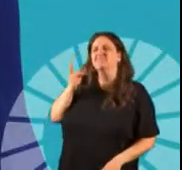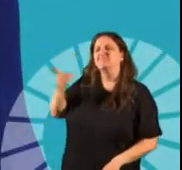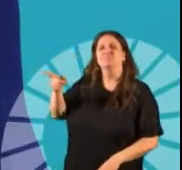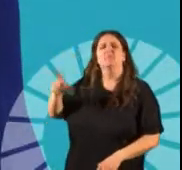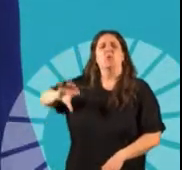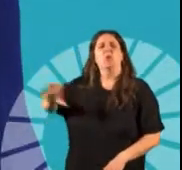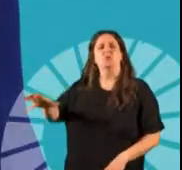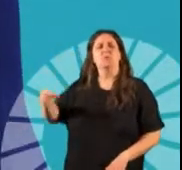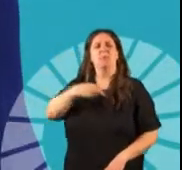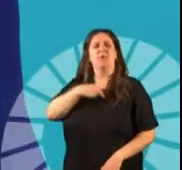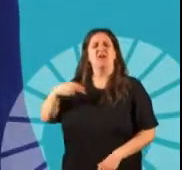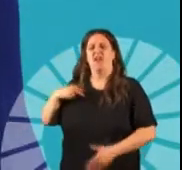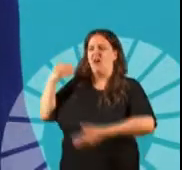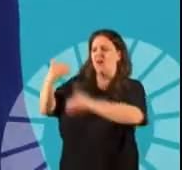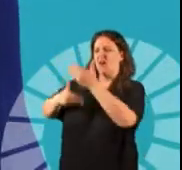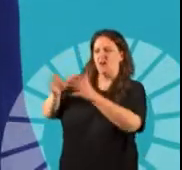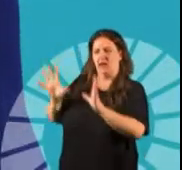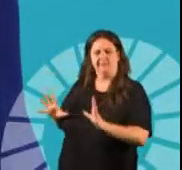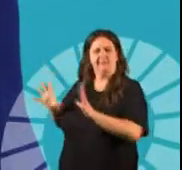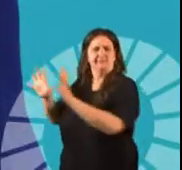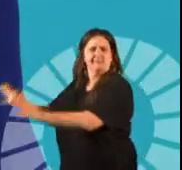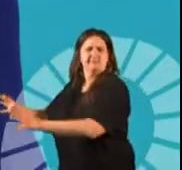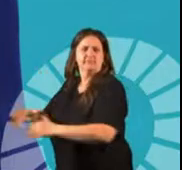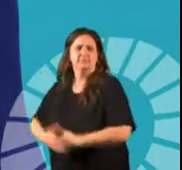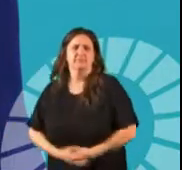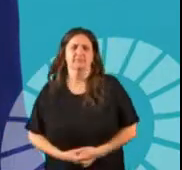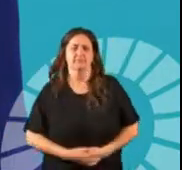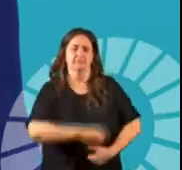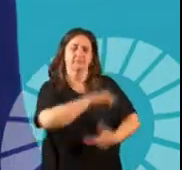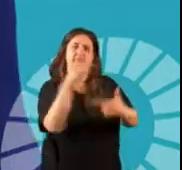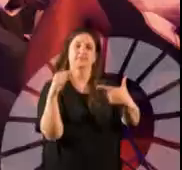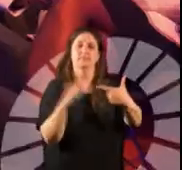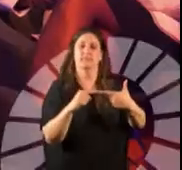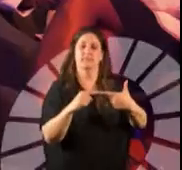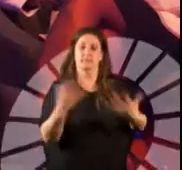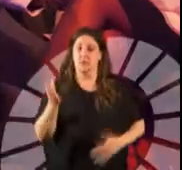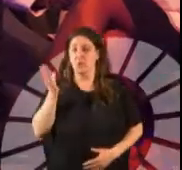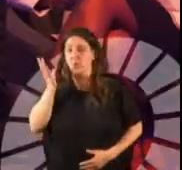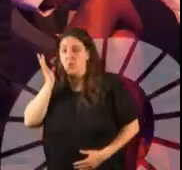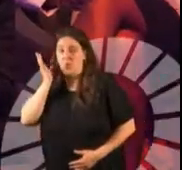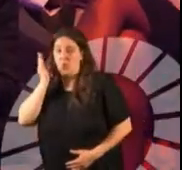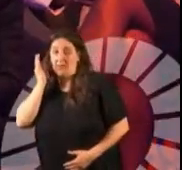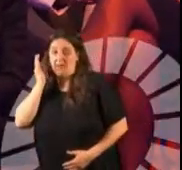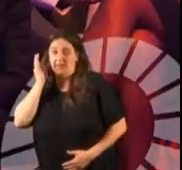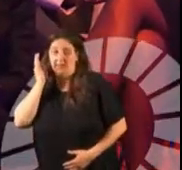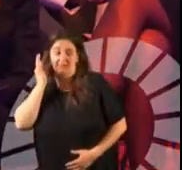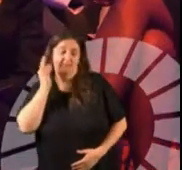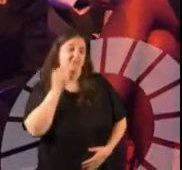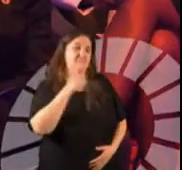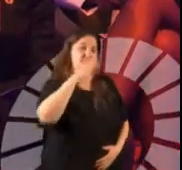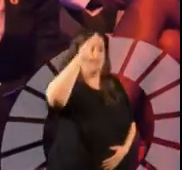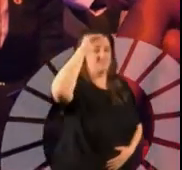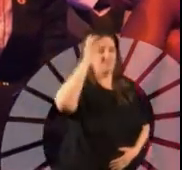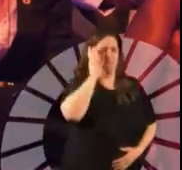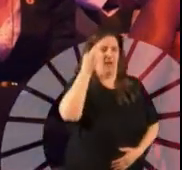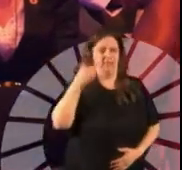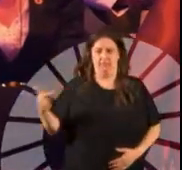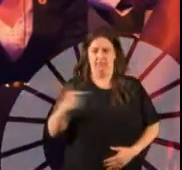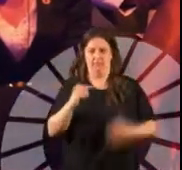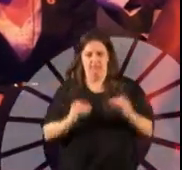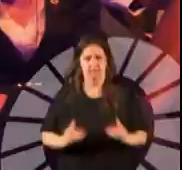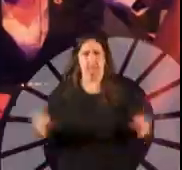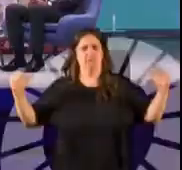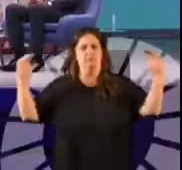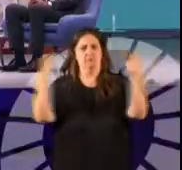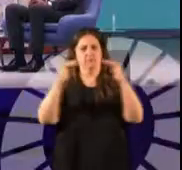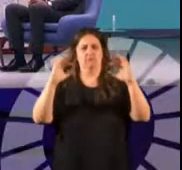decades. The second comment is parity. If equality is really a